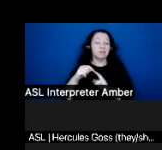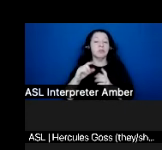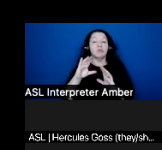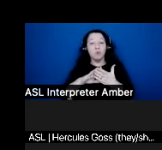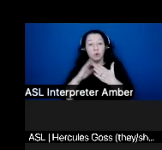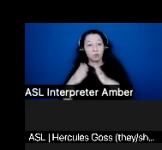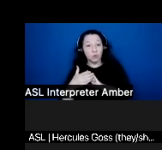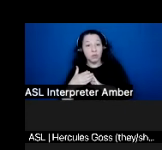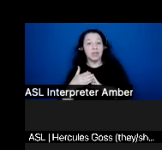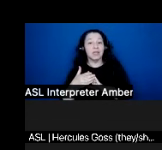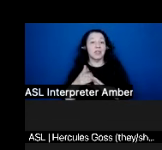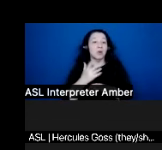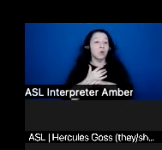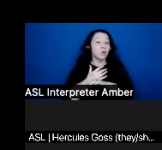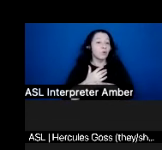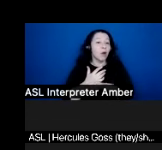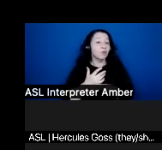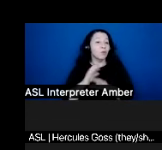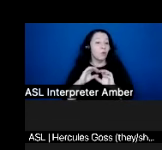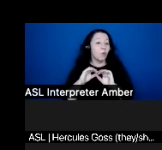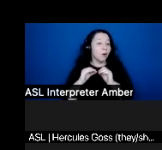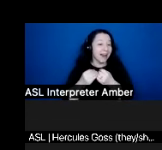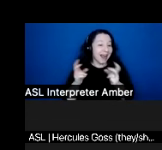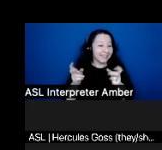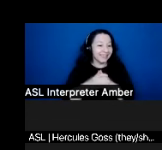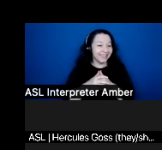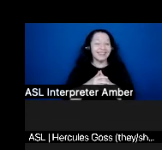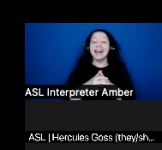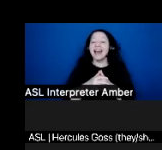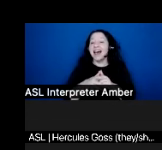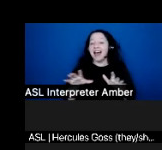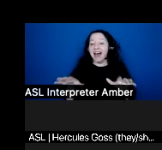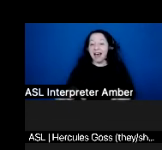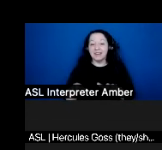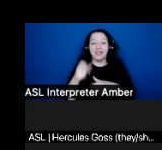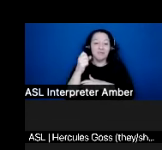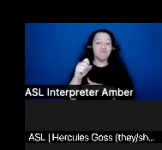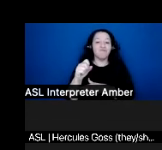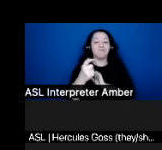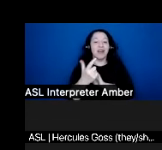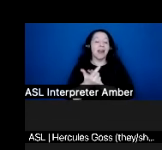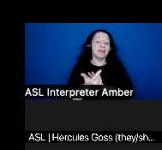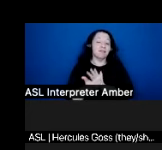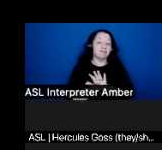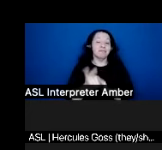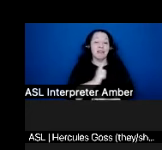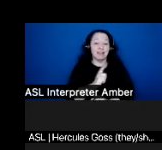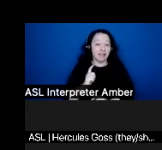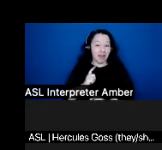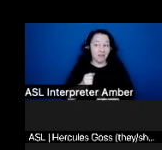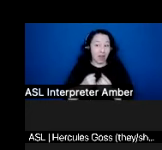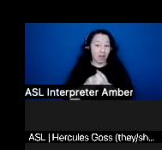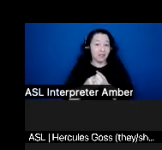community kind of grassroots organizing and some activism, some legislative advocacy, and a lot of policy